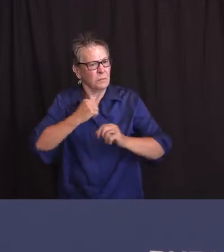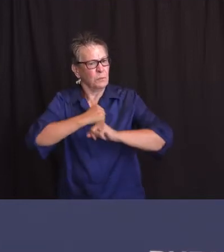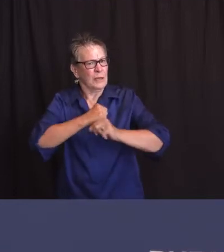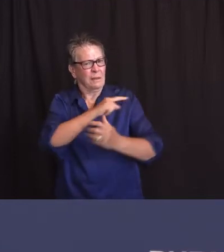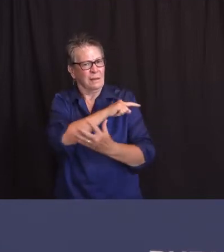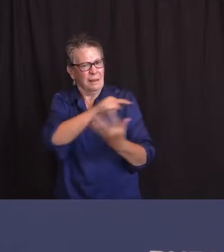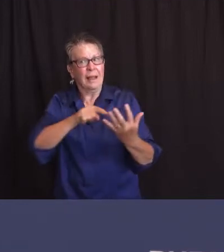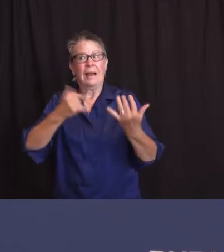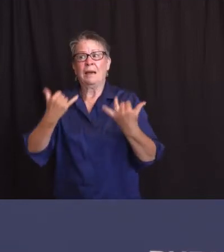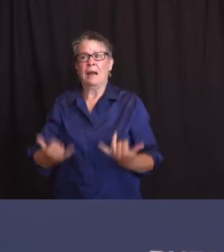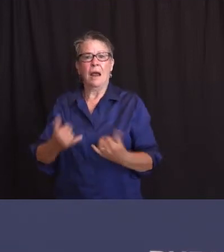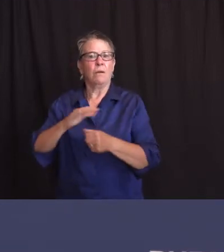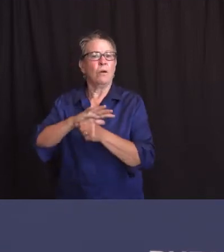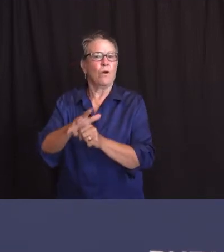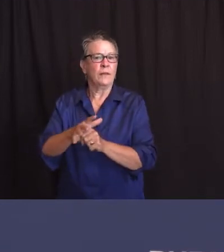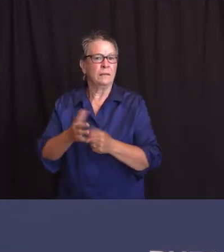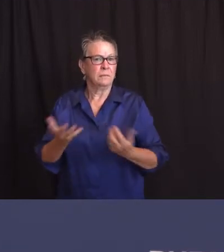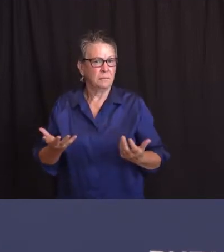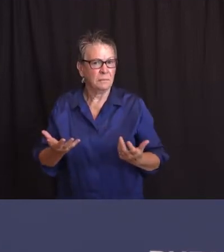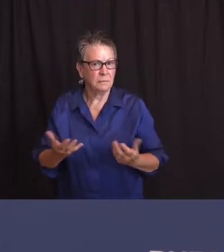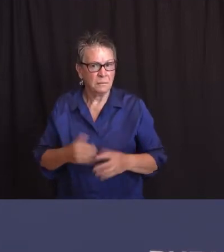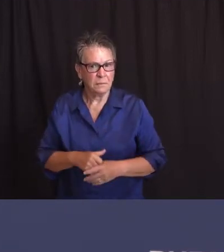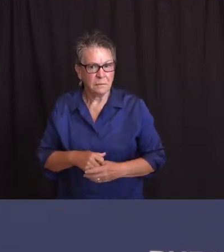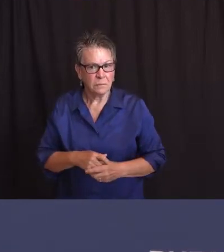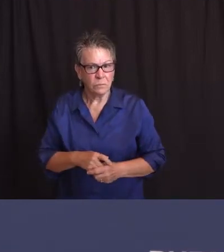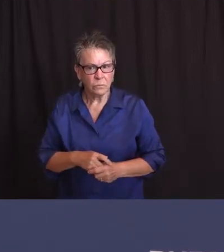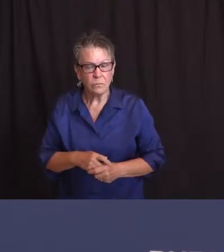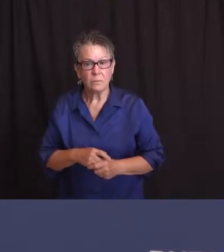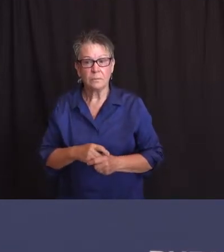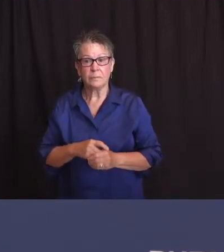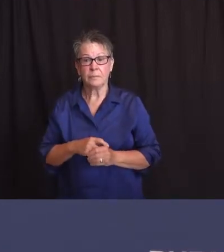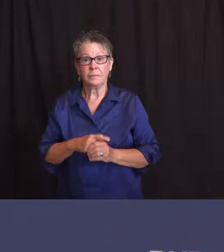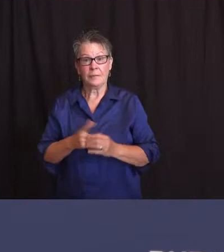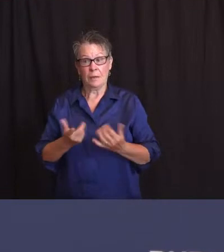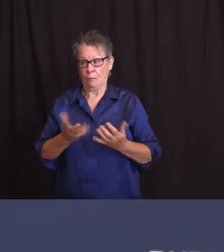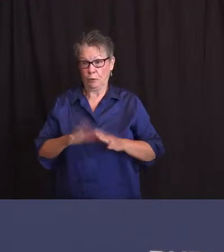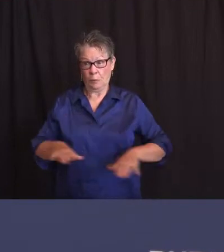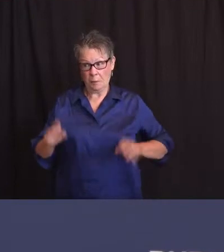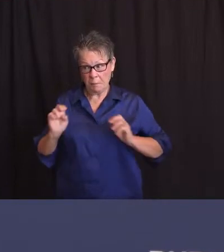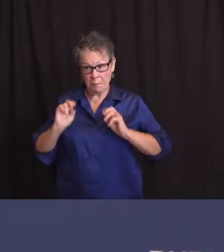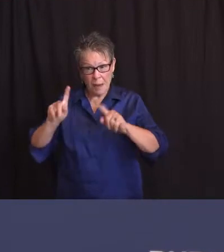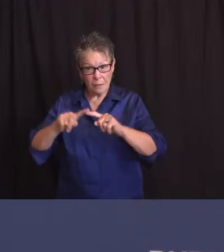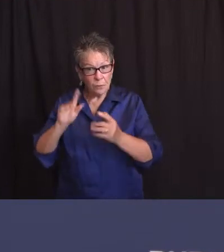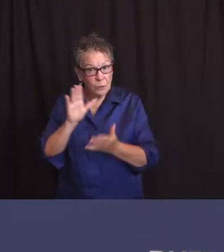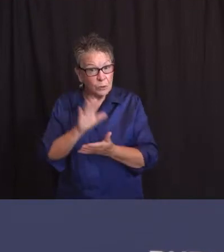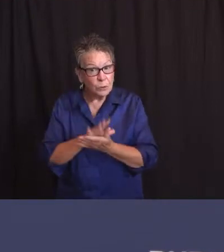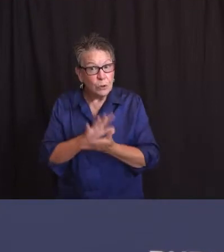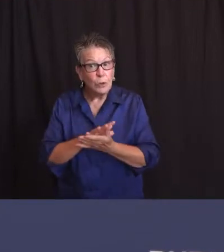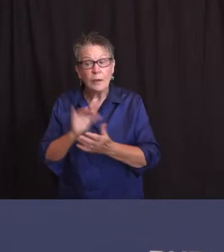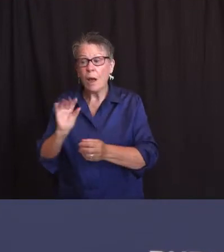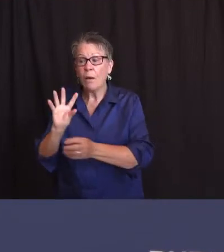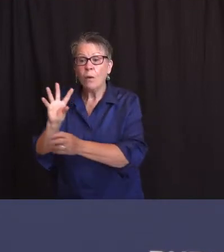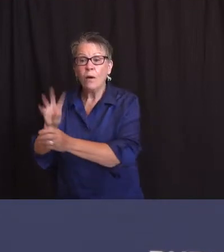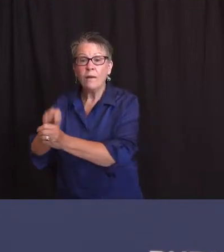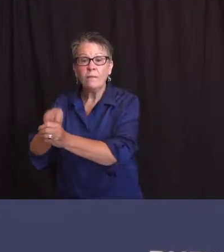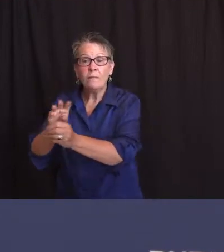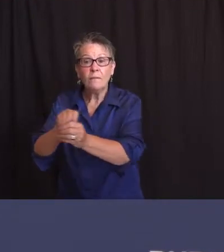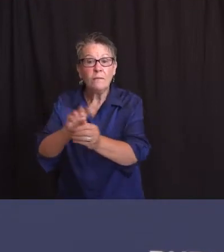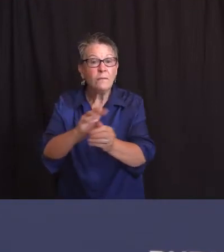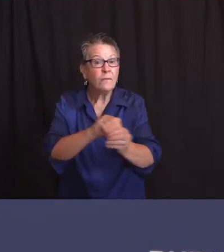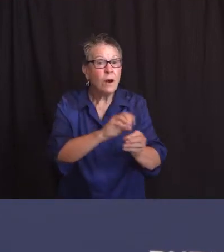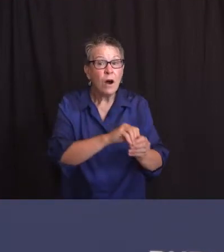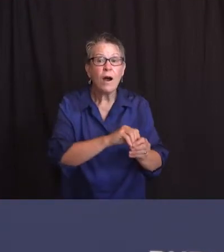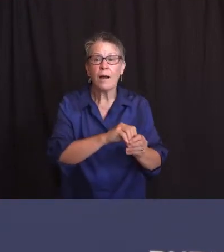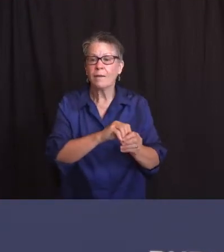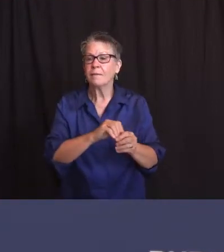As children return to school and other extracurricular activities, parents should make sure their children are caught up on all childhood